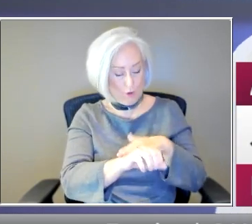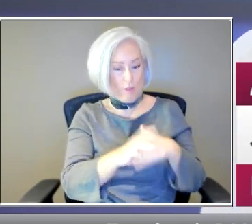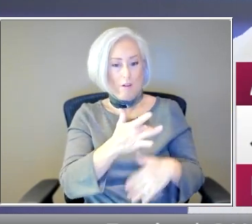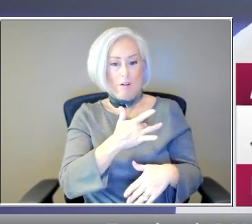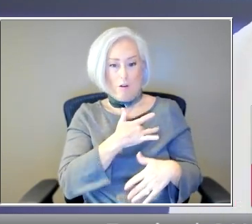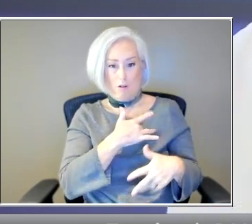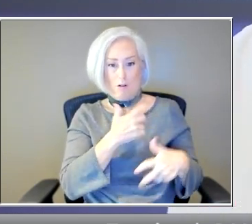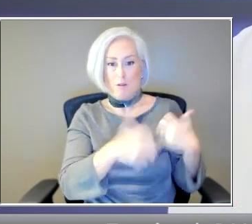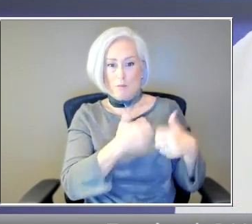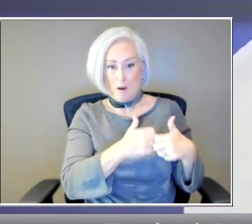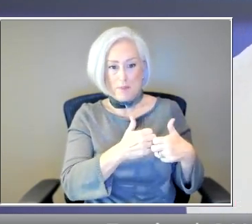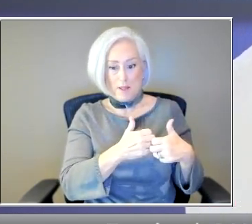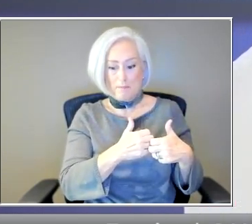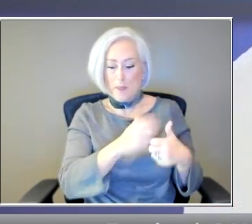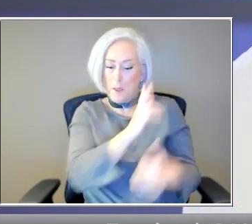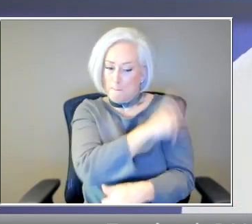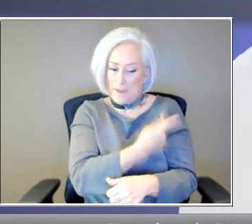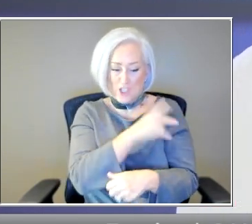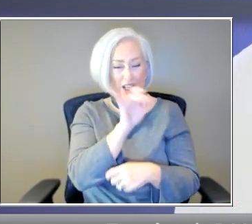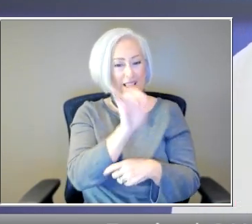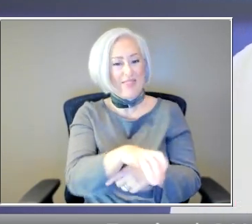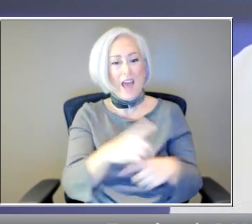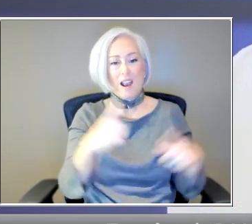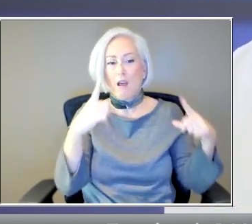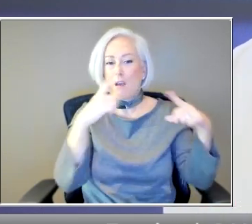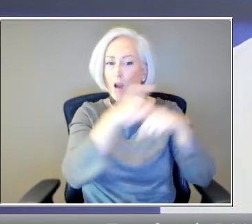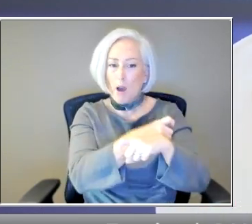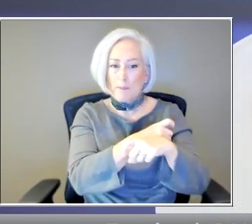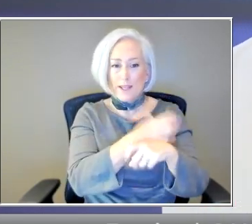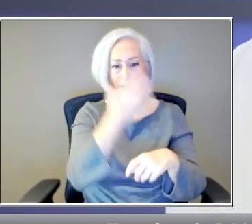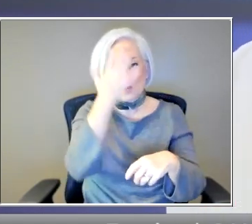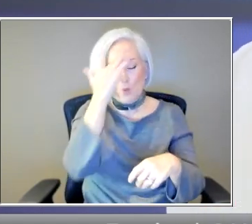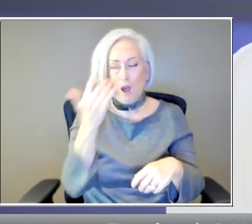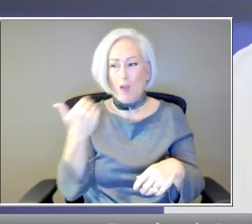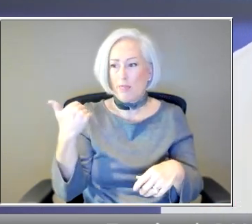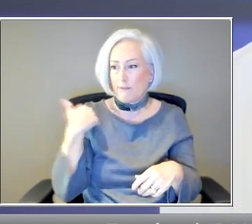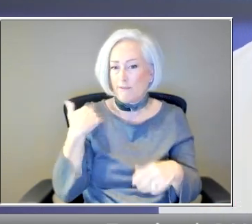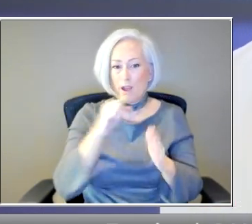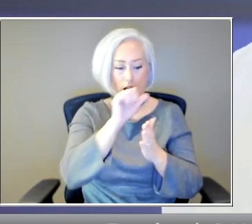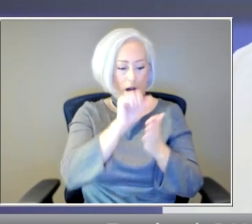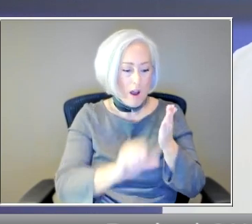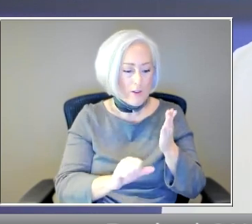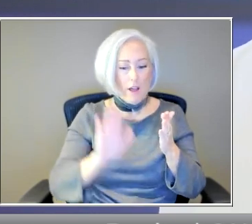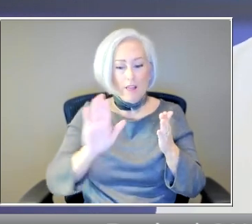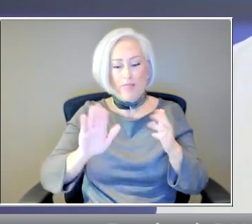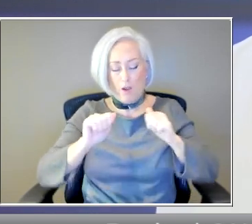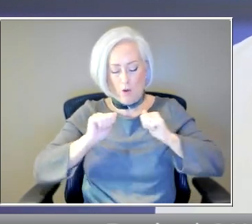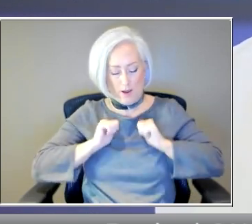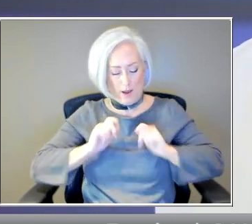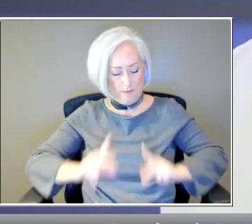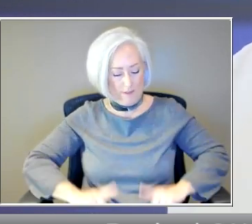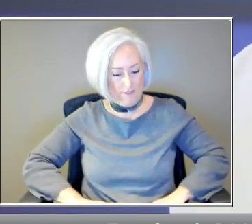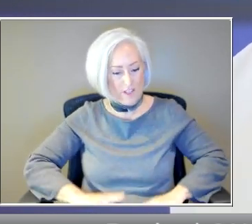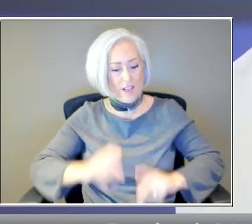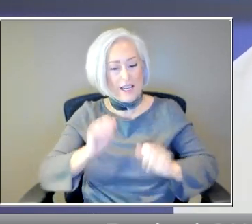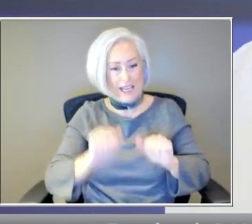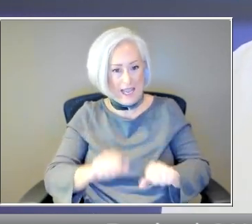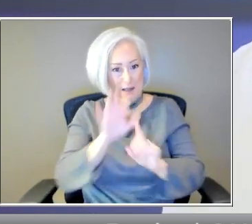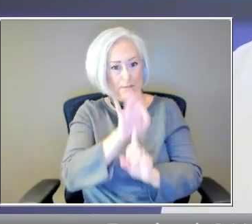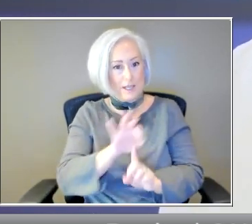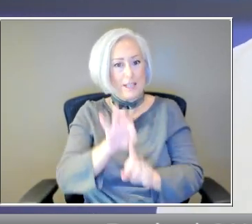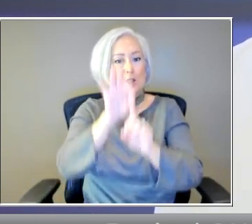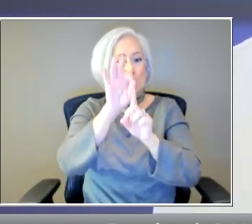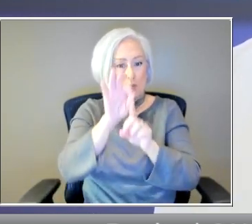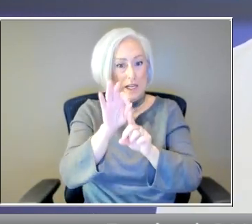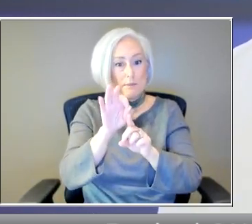histories. They've had multiple prior surgeries and interventions, complex anatomy, some of which can be very unique, and it takes a lot